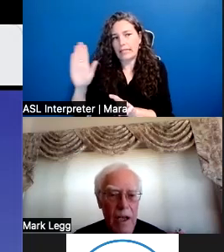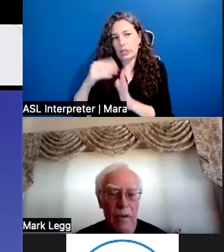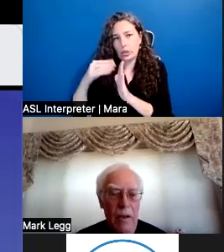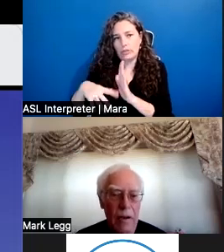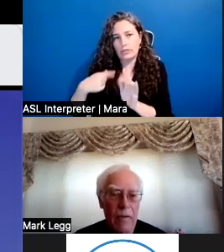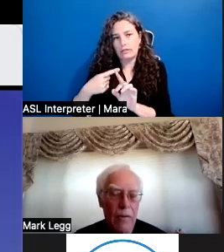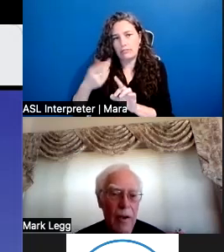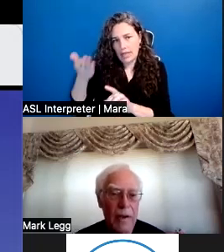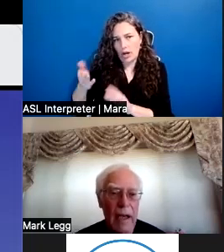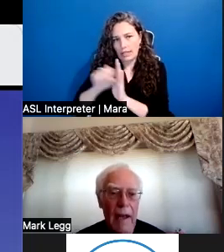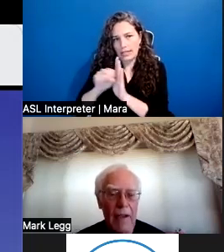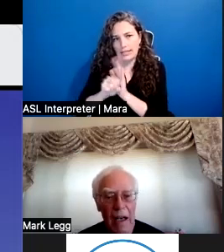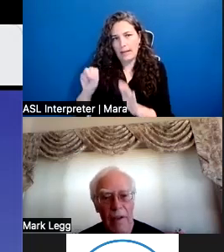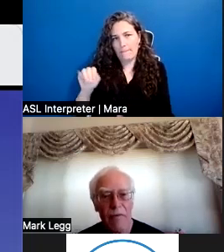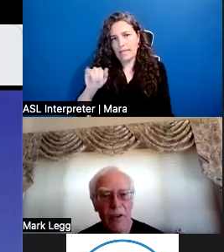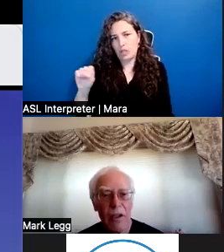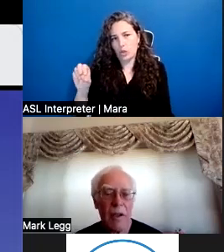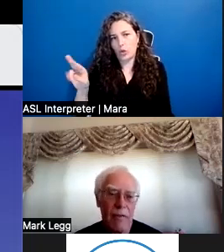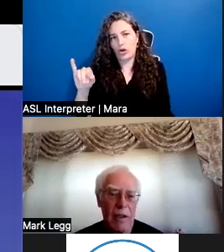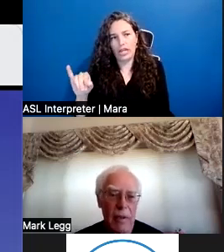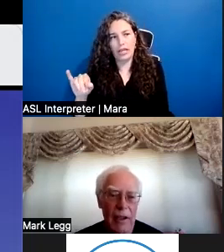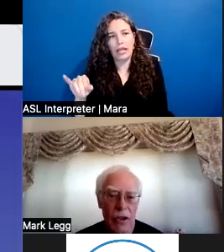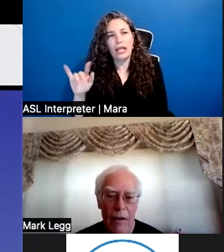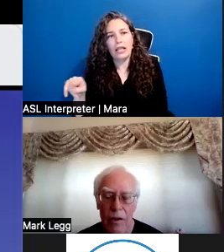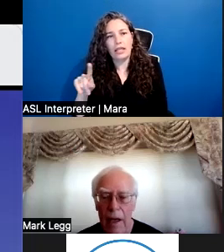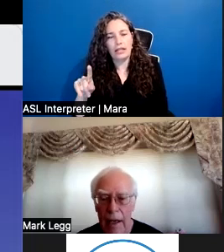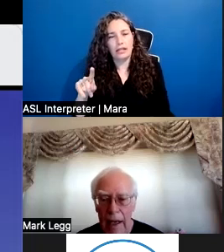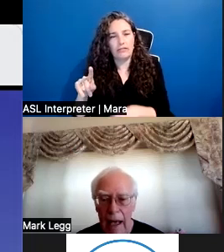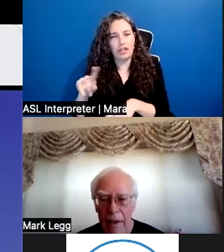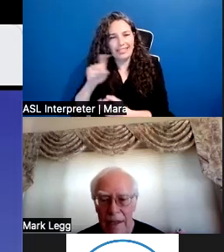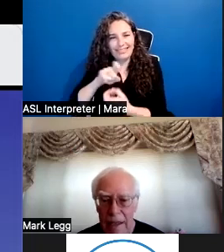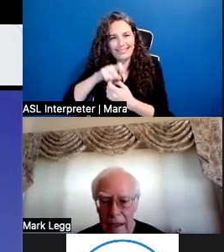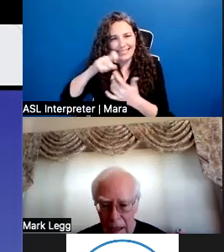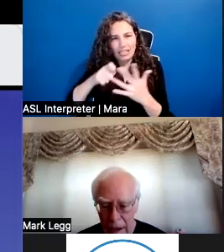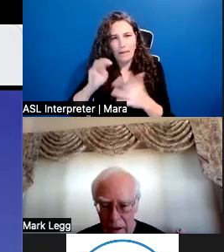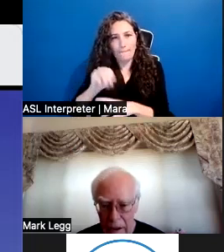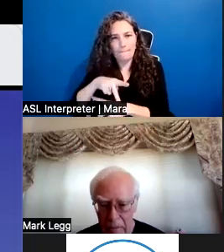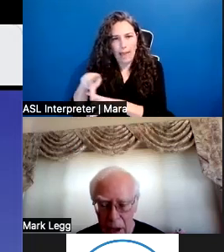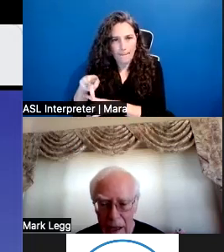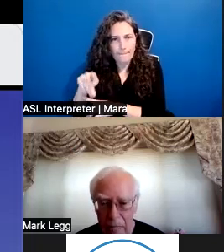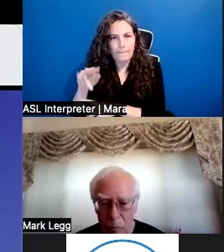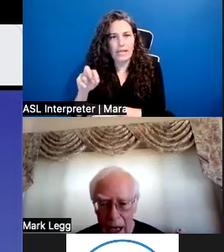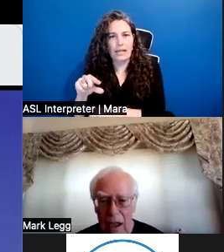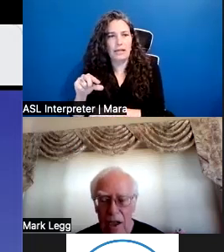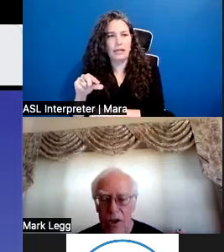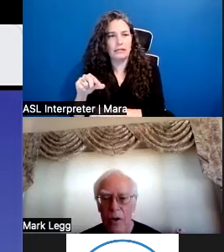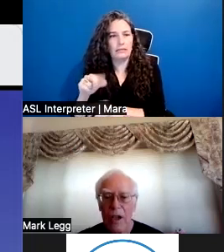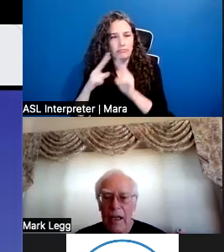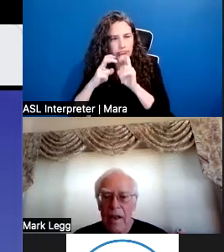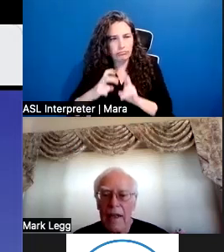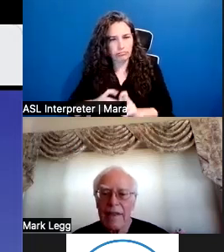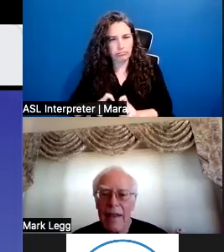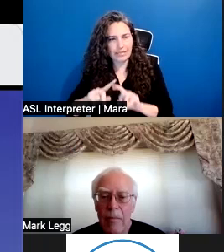deeper structure of the faulting and the sediments filling the basins offshore. And this is the bottom right